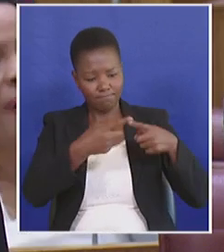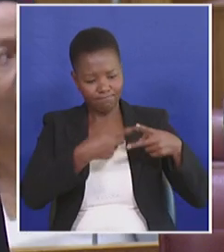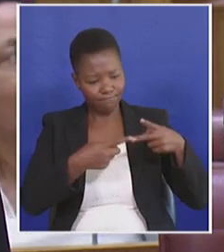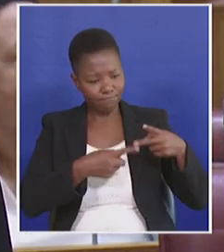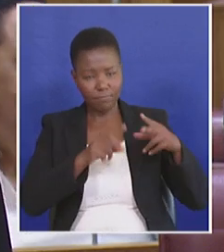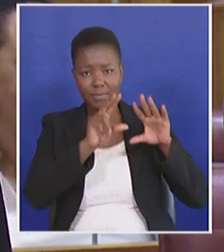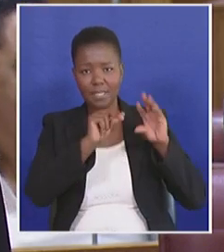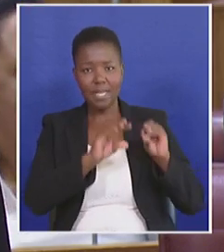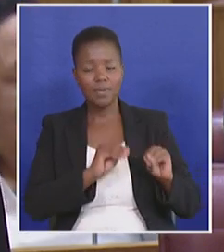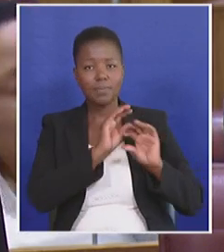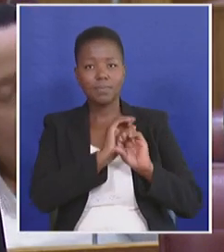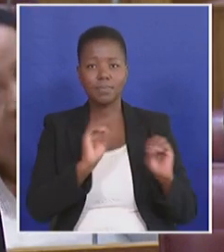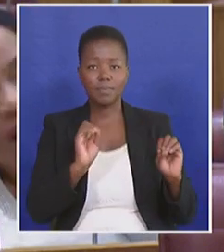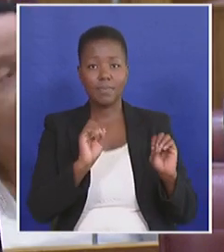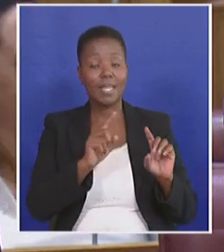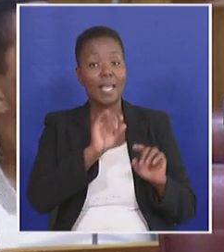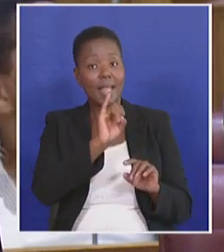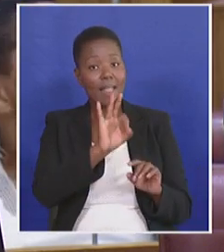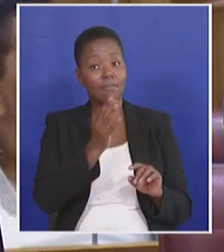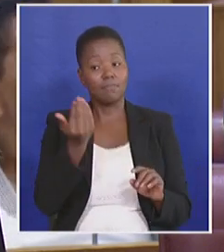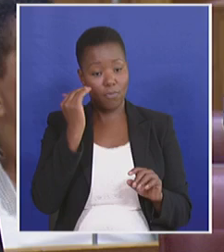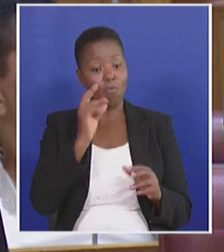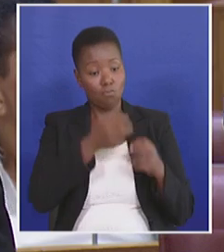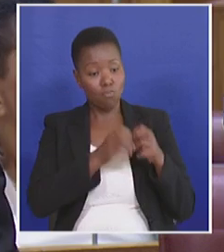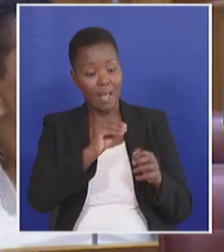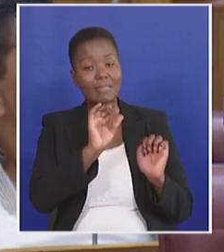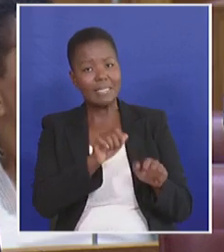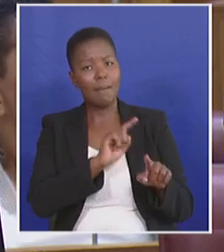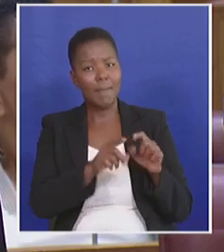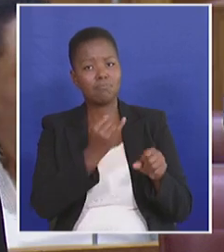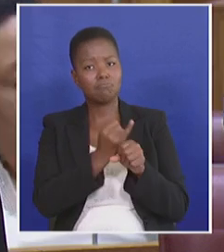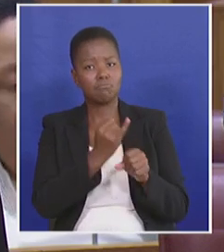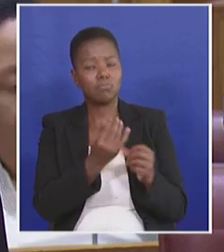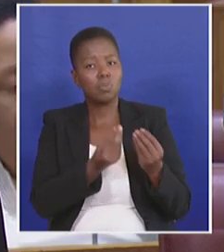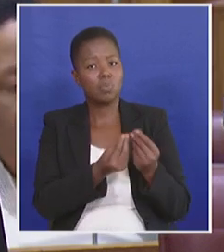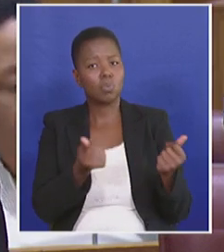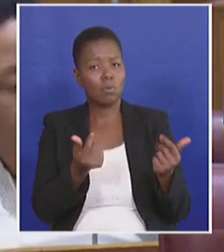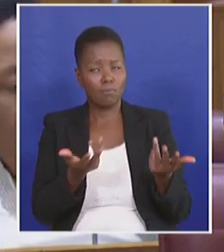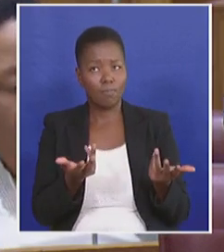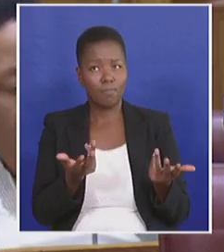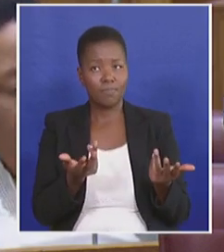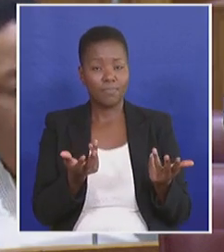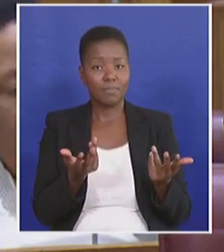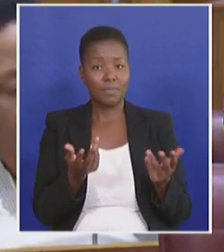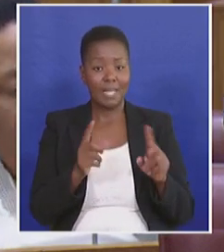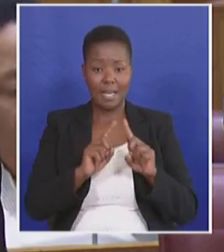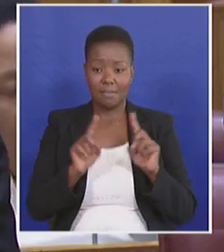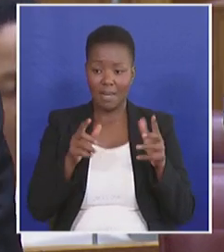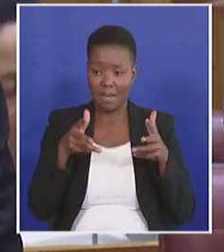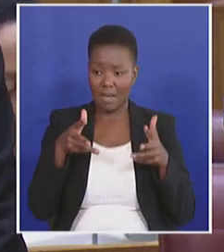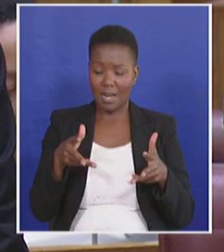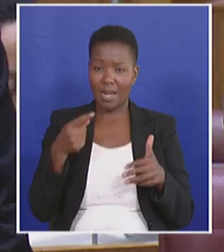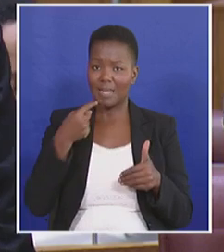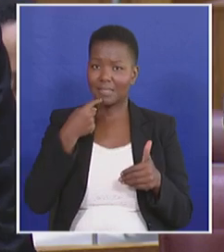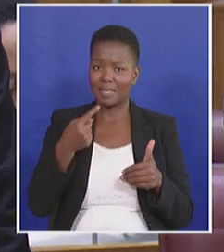issues, those particular issues were dealt with and basically clarified and so on. Now, as to why the issue